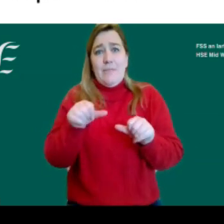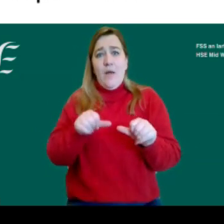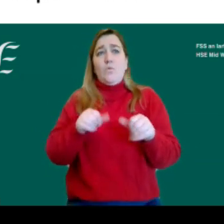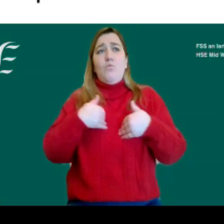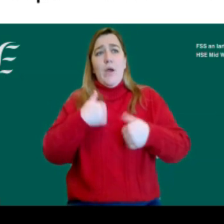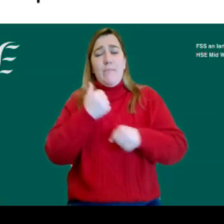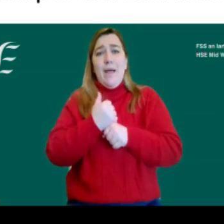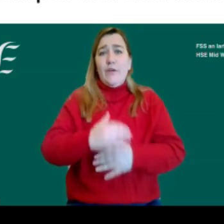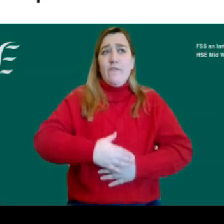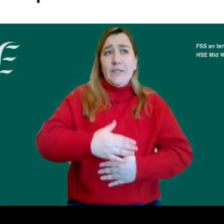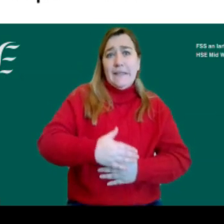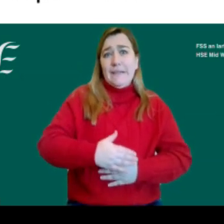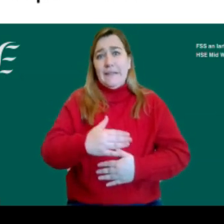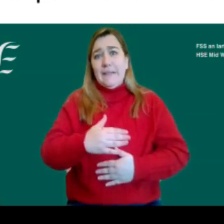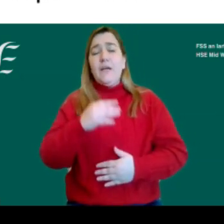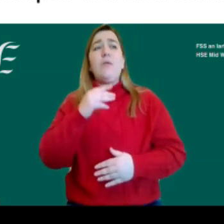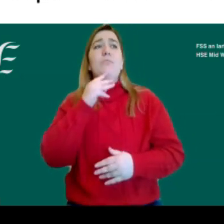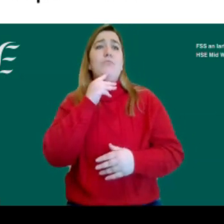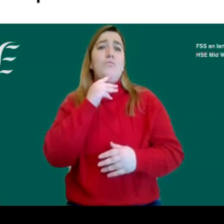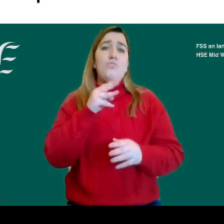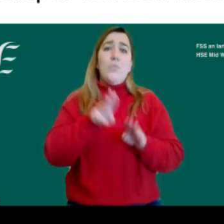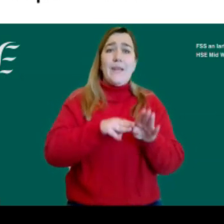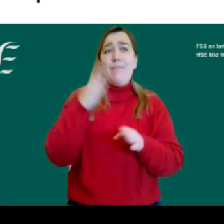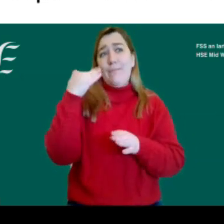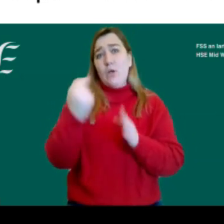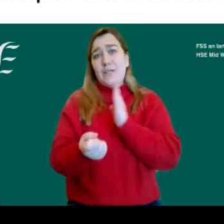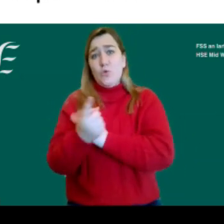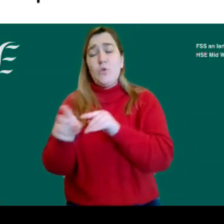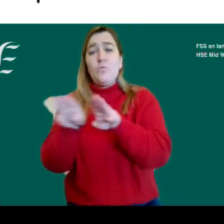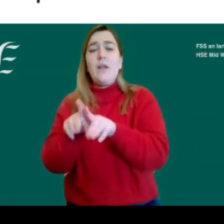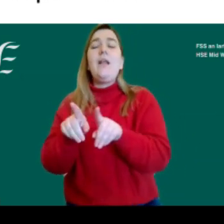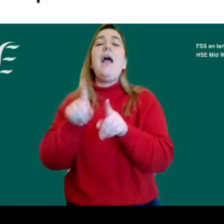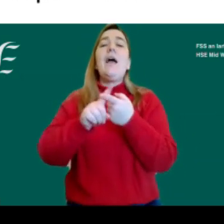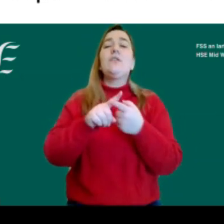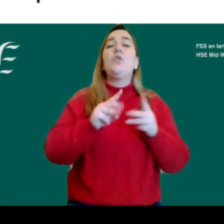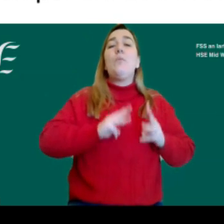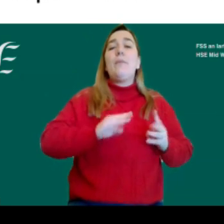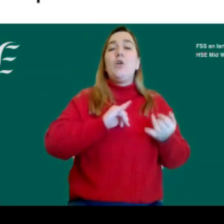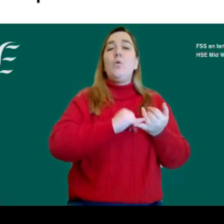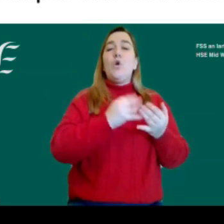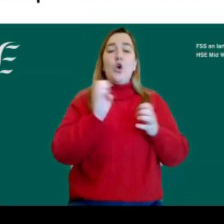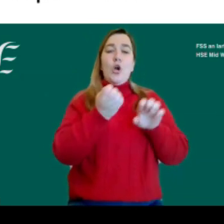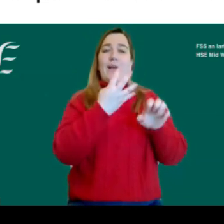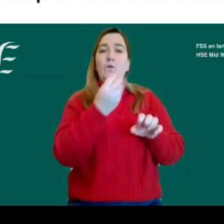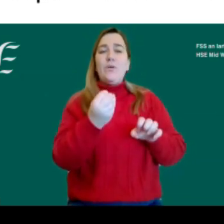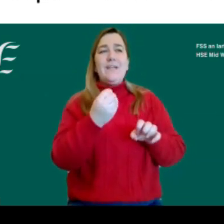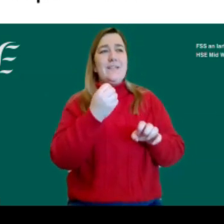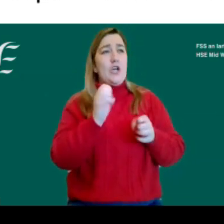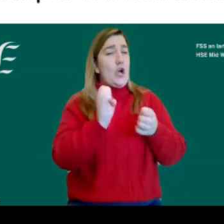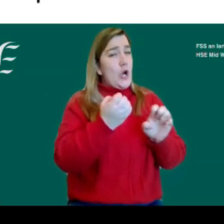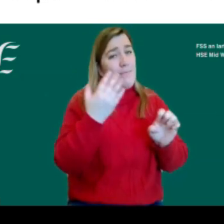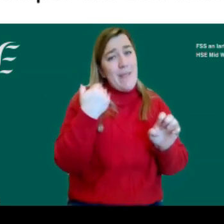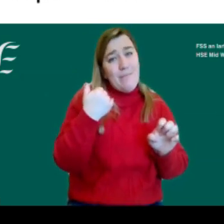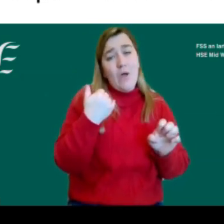for the younger women in their 40s that have that perimenopause, so still bleeding, but really perimenopause, the odd flash and stuff, but they also need contraception. Some of the pills, especially the pills that